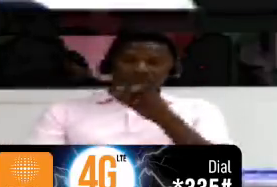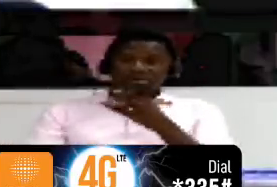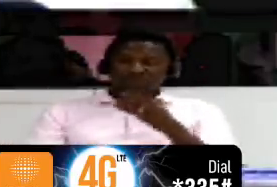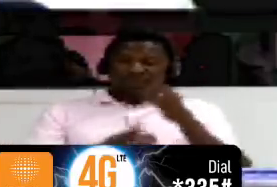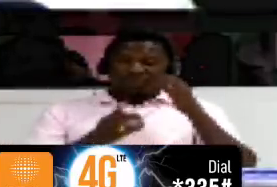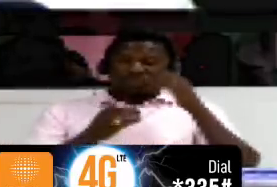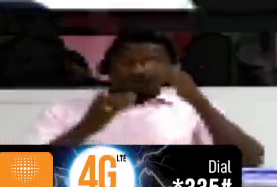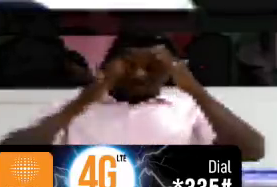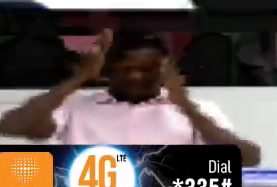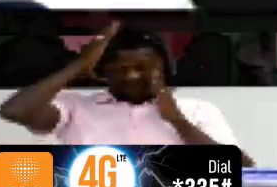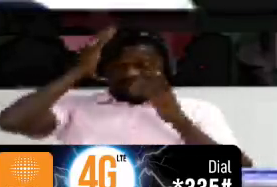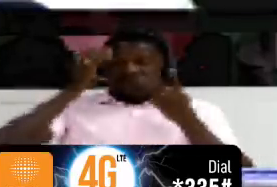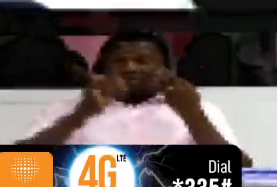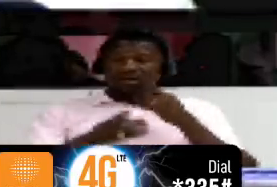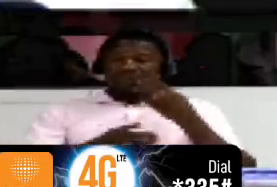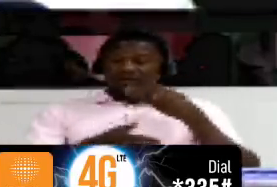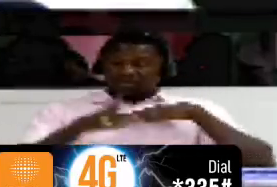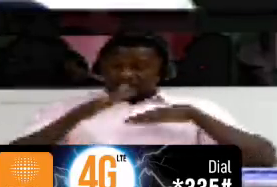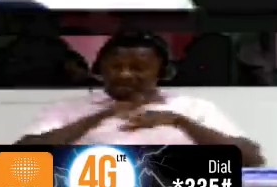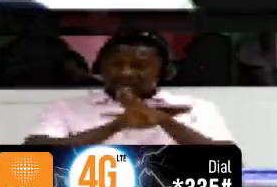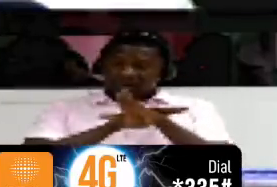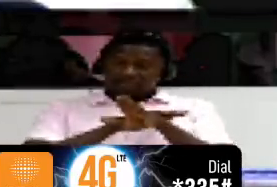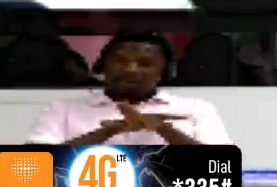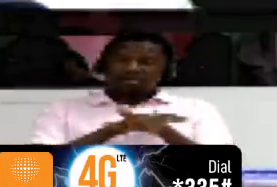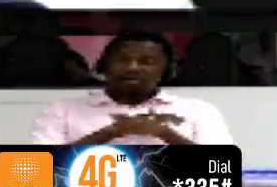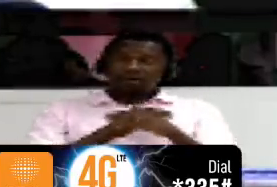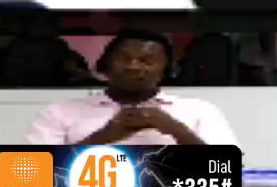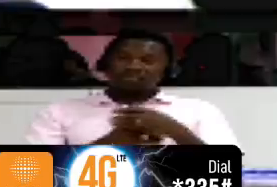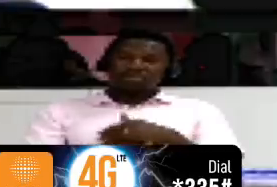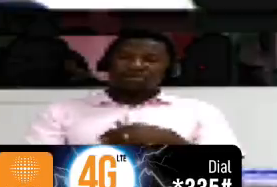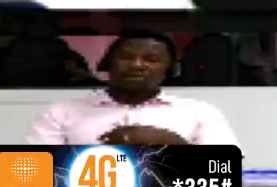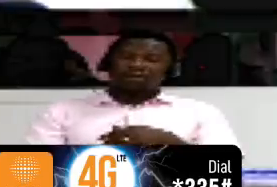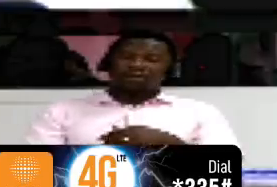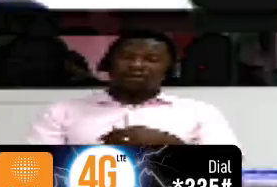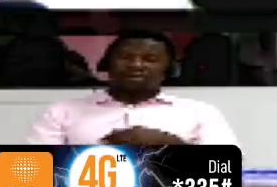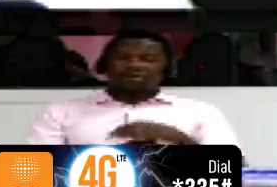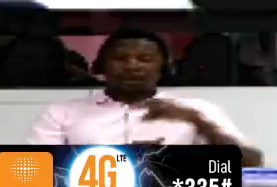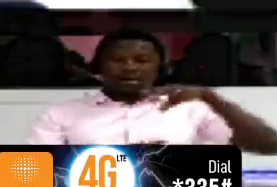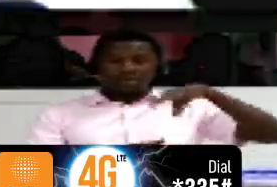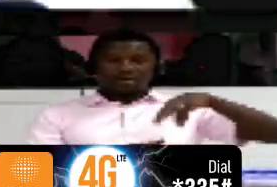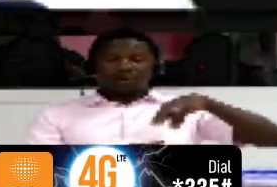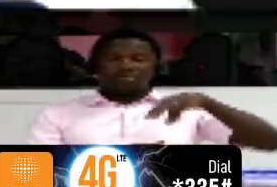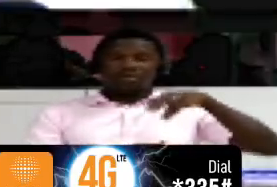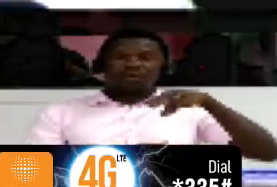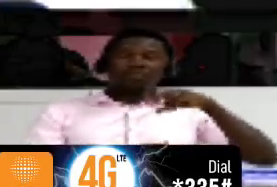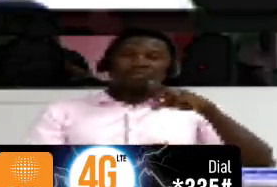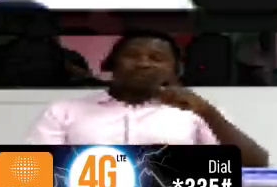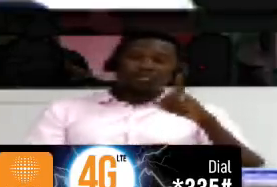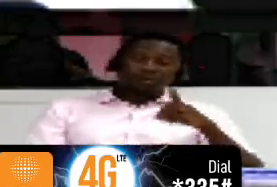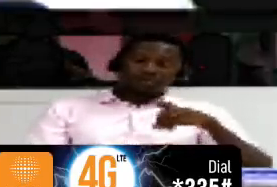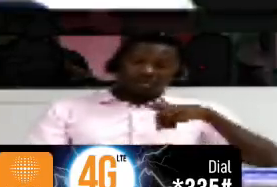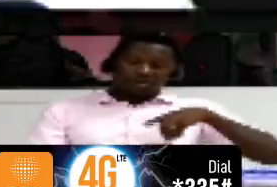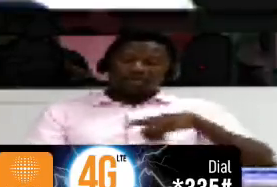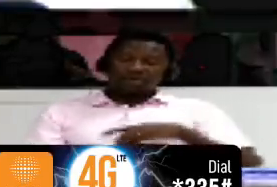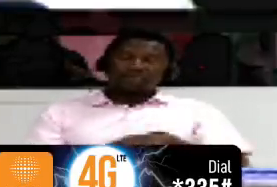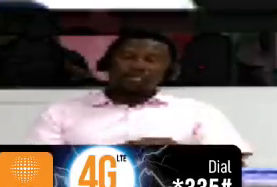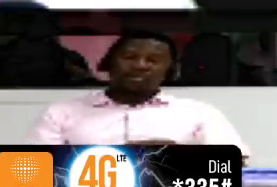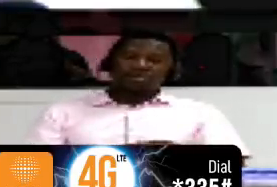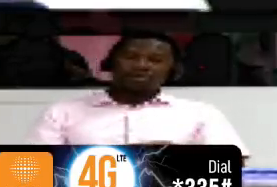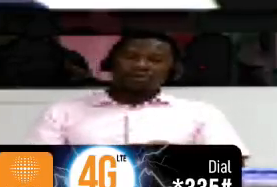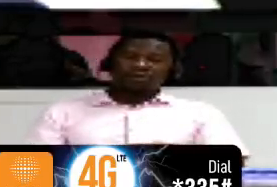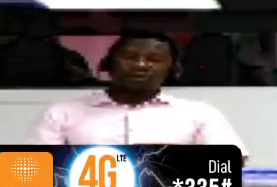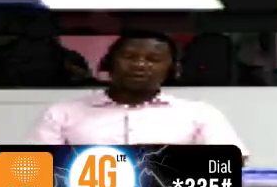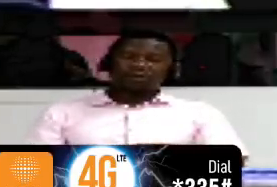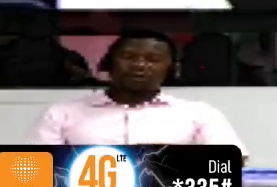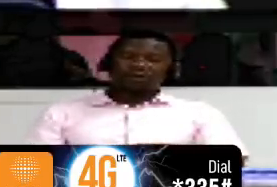enter the Yundum Barracks. I am military police. I was made to understand they are called military police. Please continue,